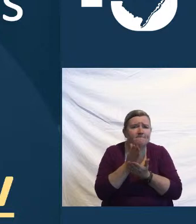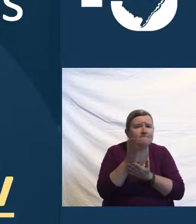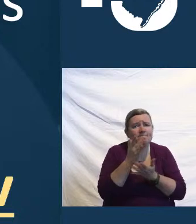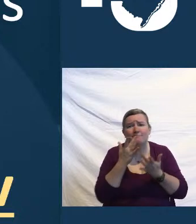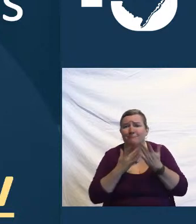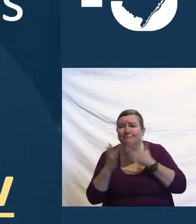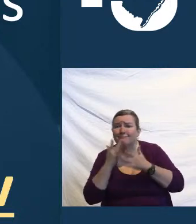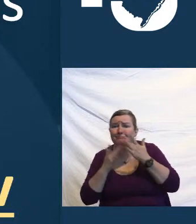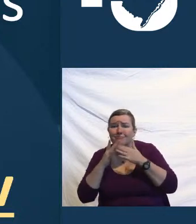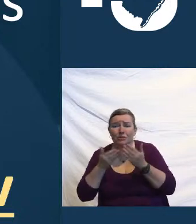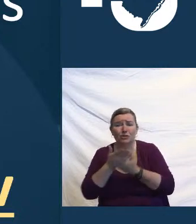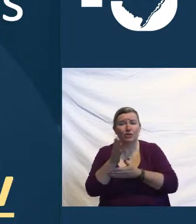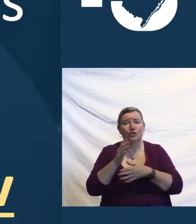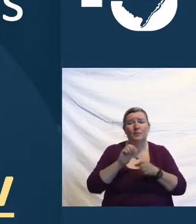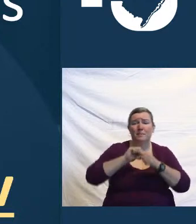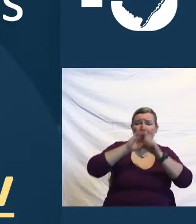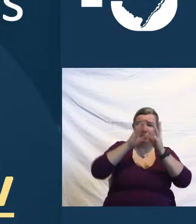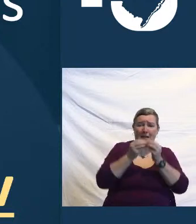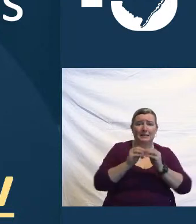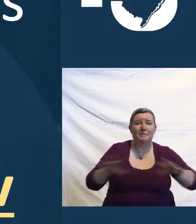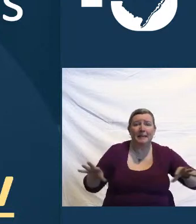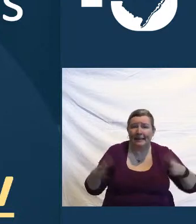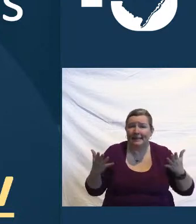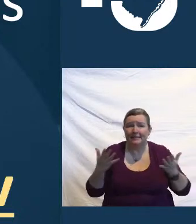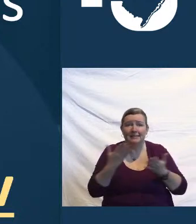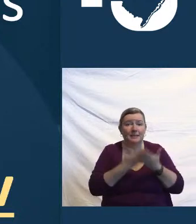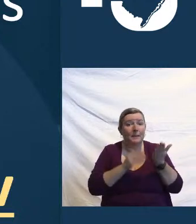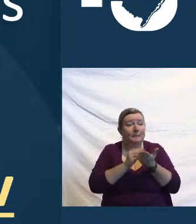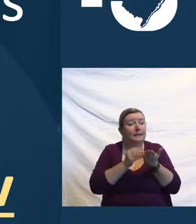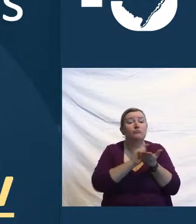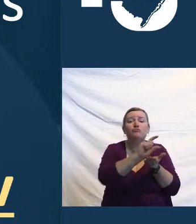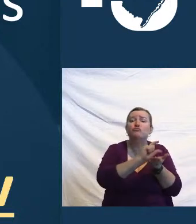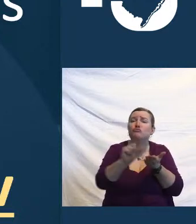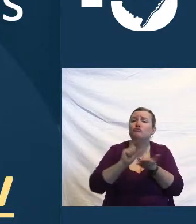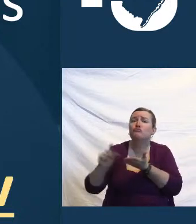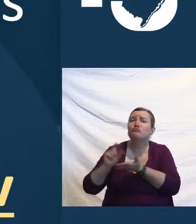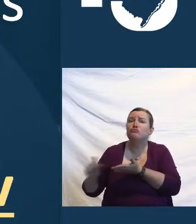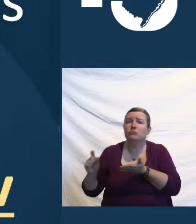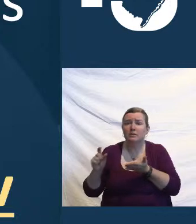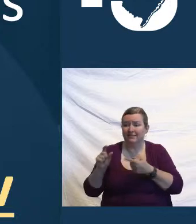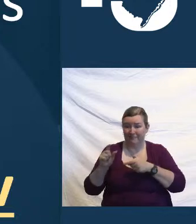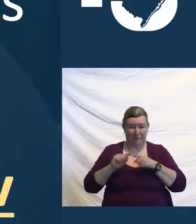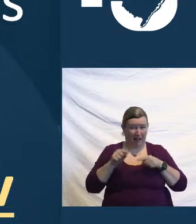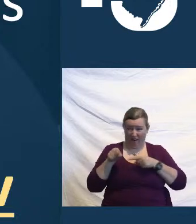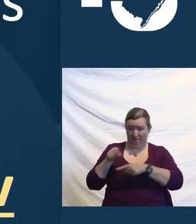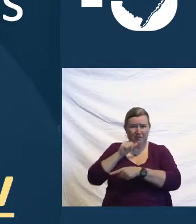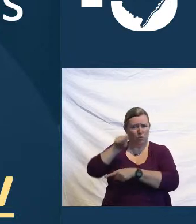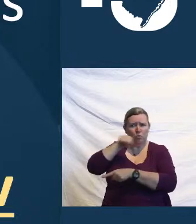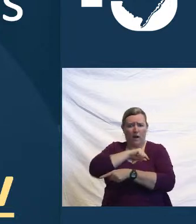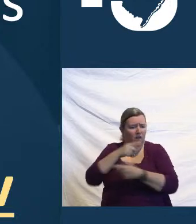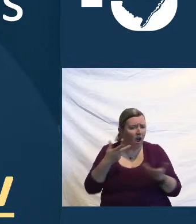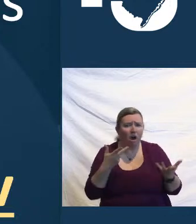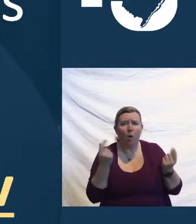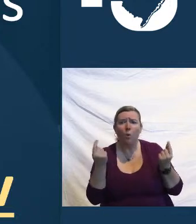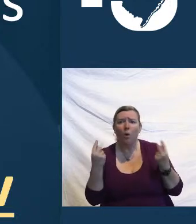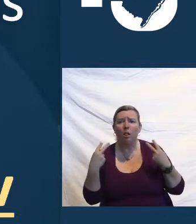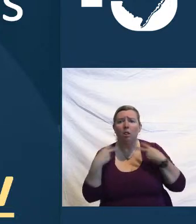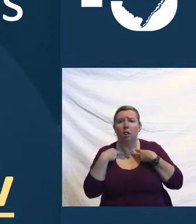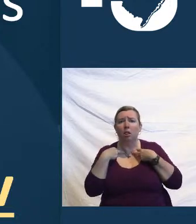from pandemic-related financial help, including residents returning from the justice system and undocumented